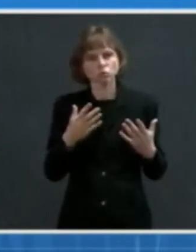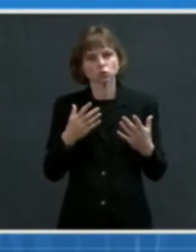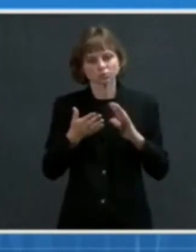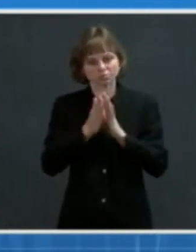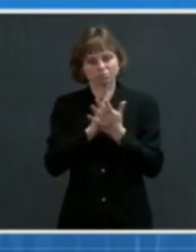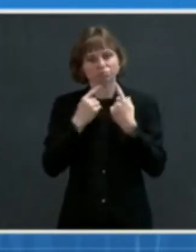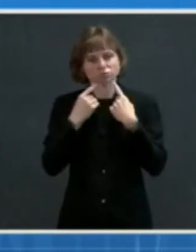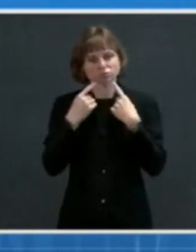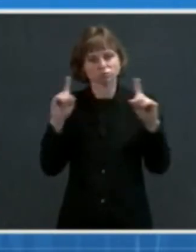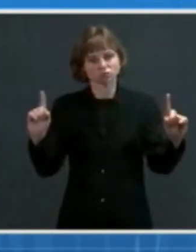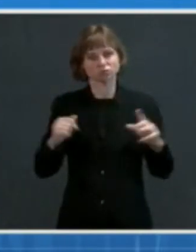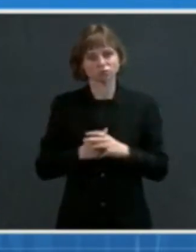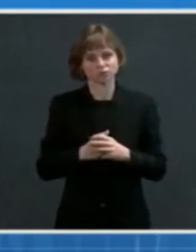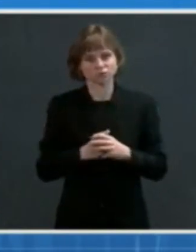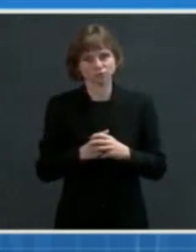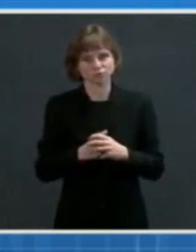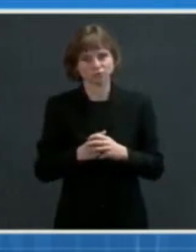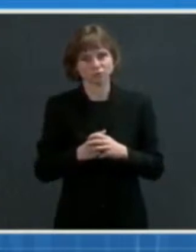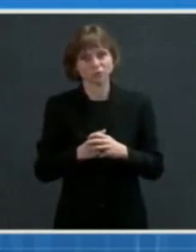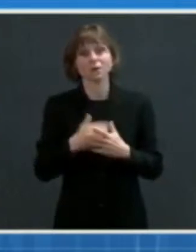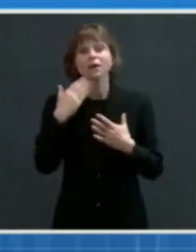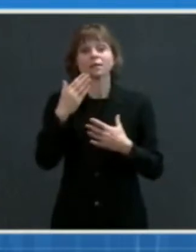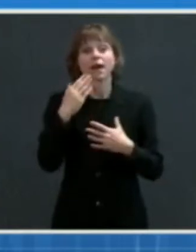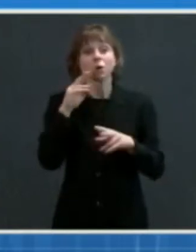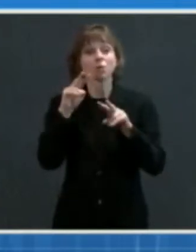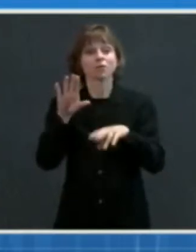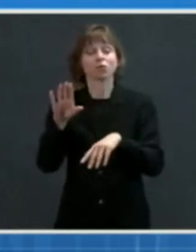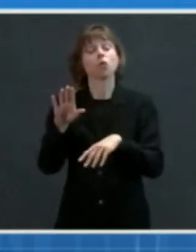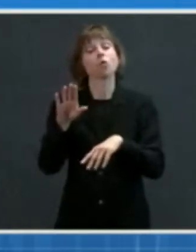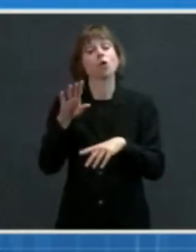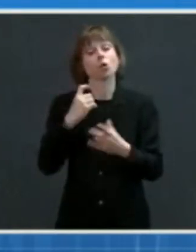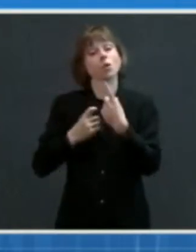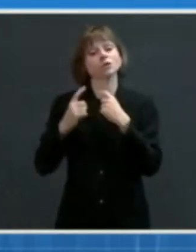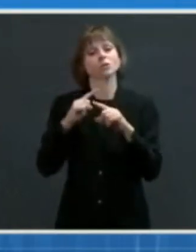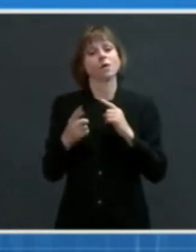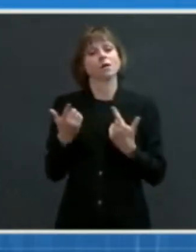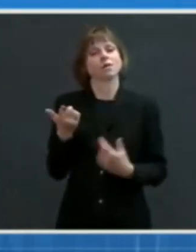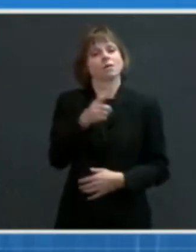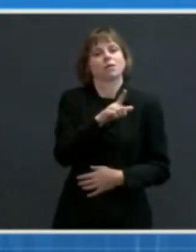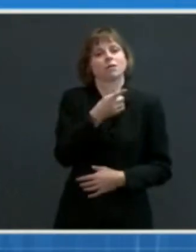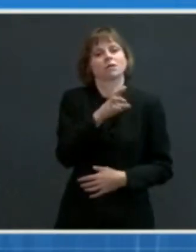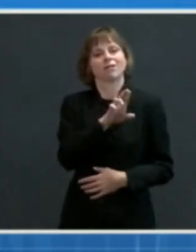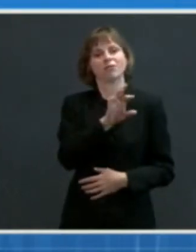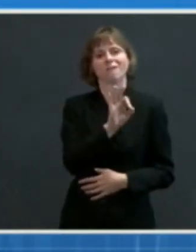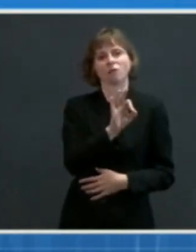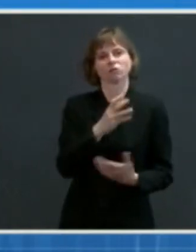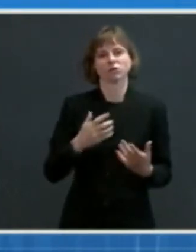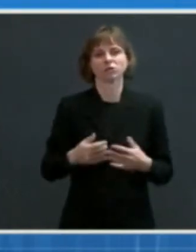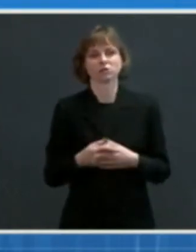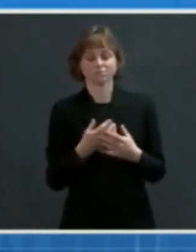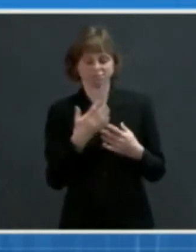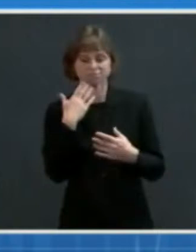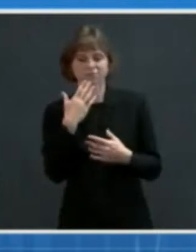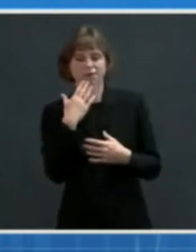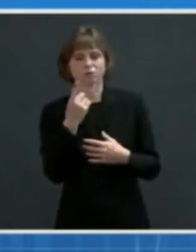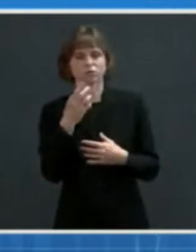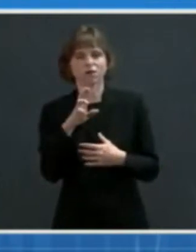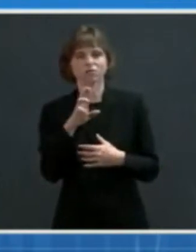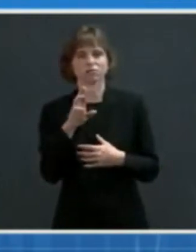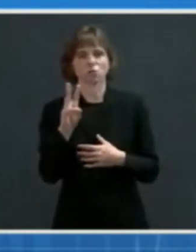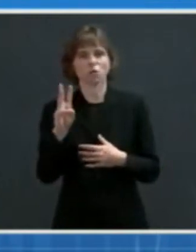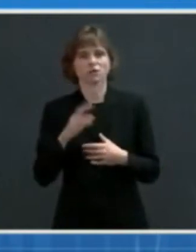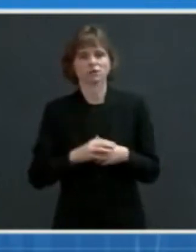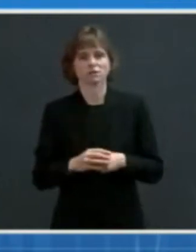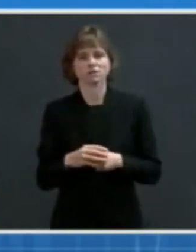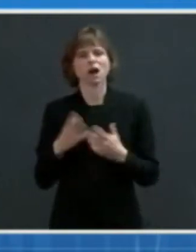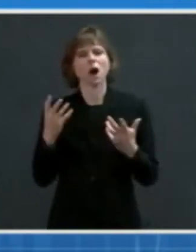Thank you. I look forward to your questions, but first I'll turn things to Dr. Fauci. Dr. Fauci? Thank you very much, Dr. Walensky. I'd like to spend the